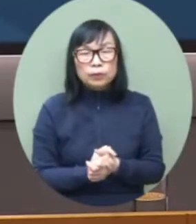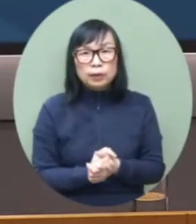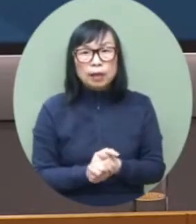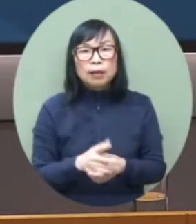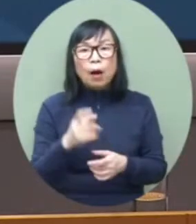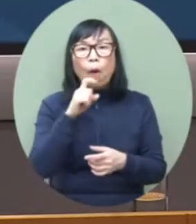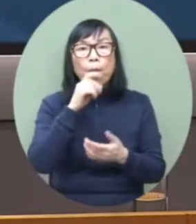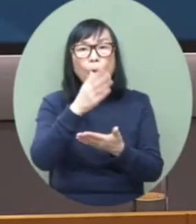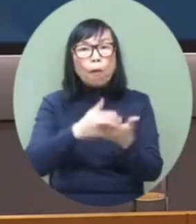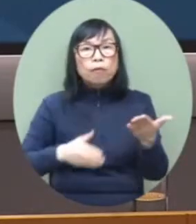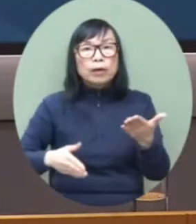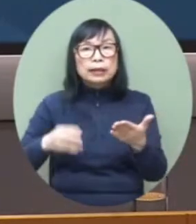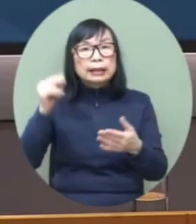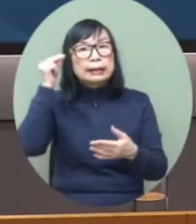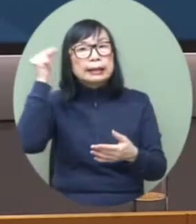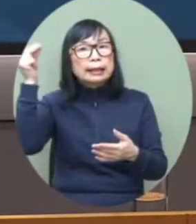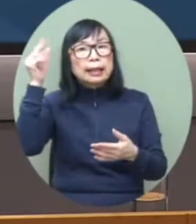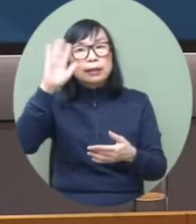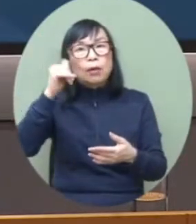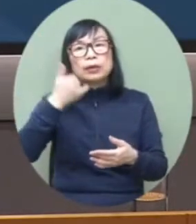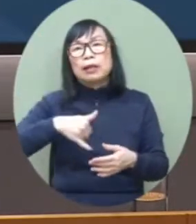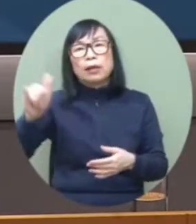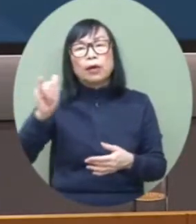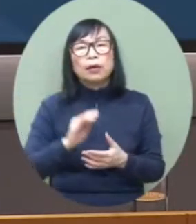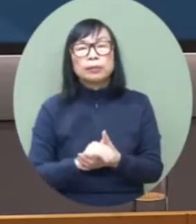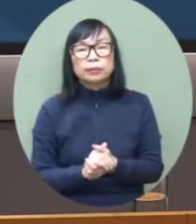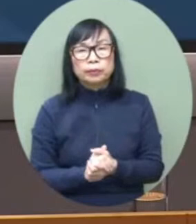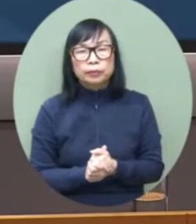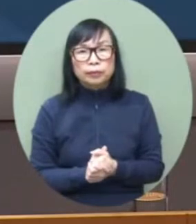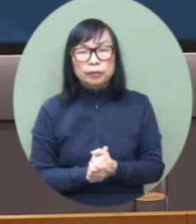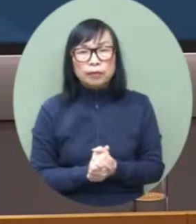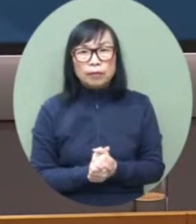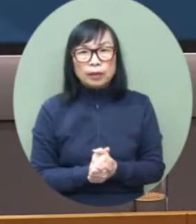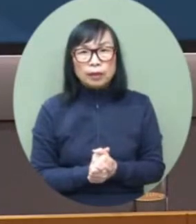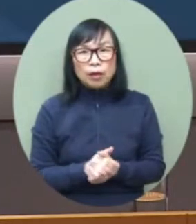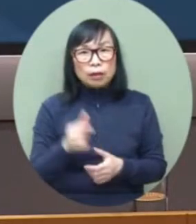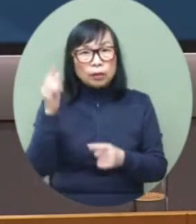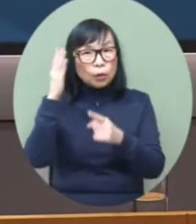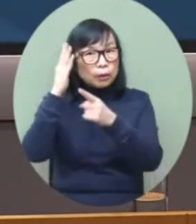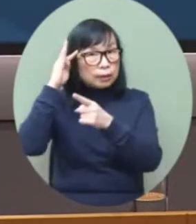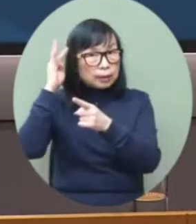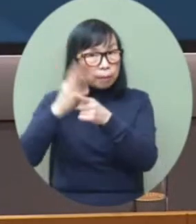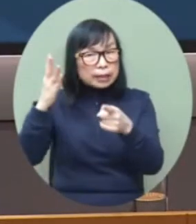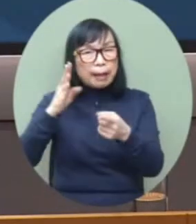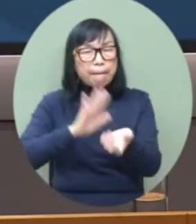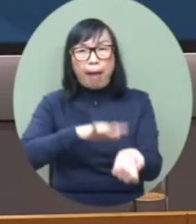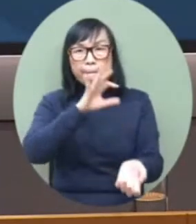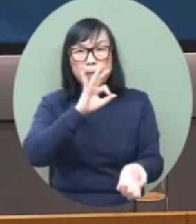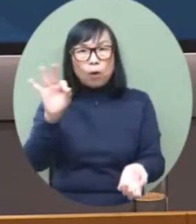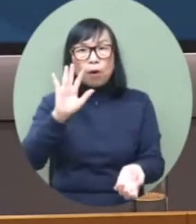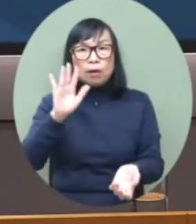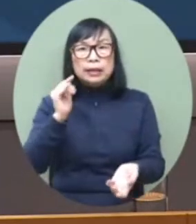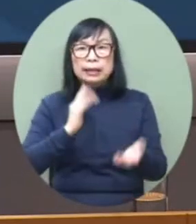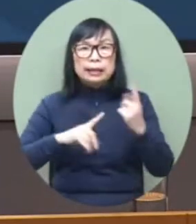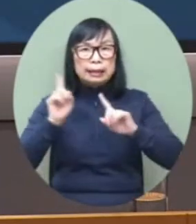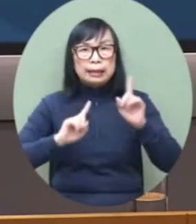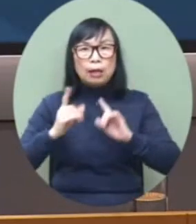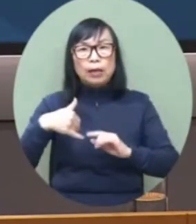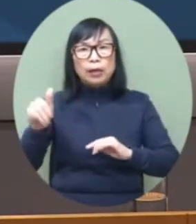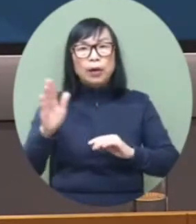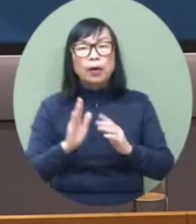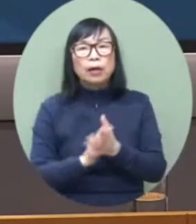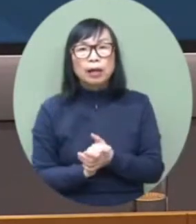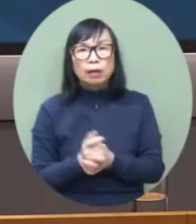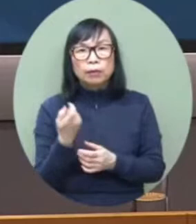that generate? Well, some people can leave after 7 days, and on the 14th day, if they test negative, they